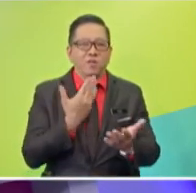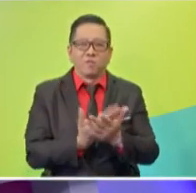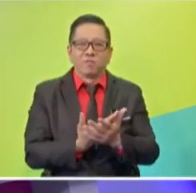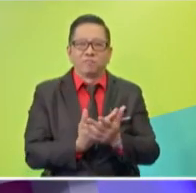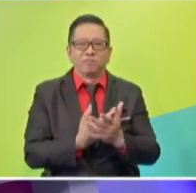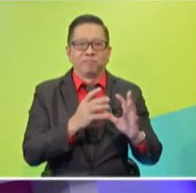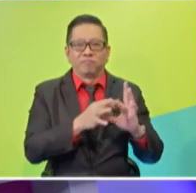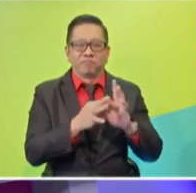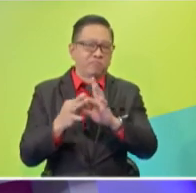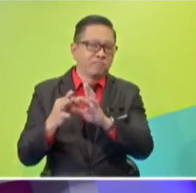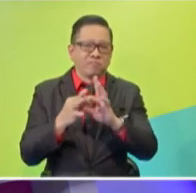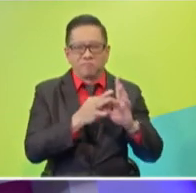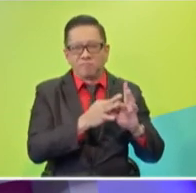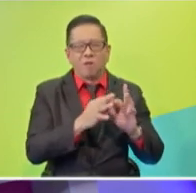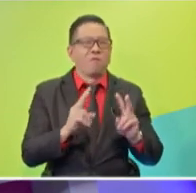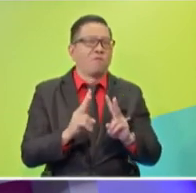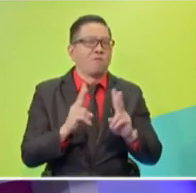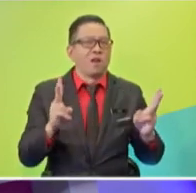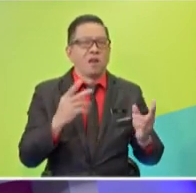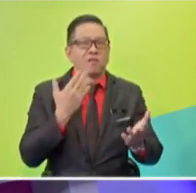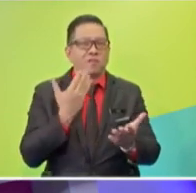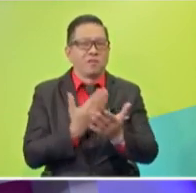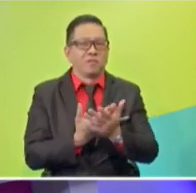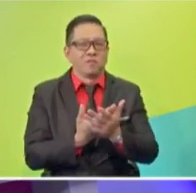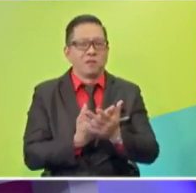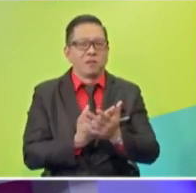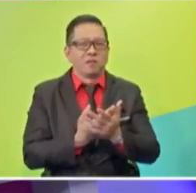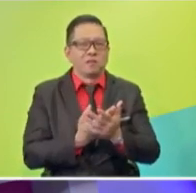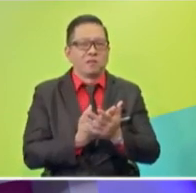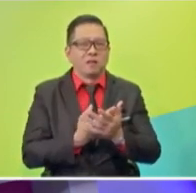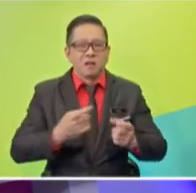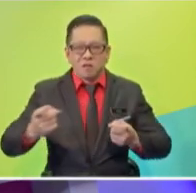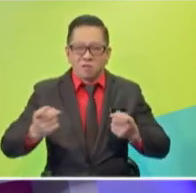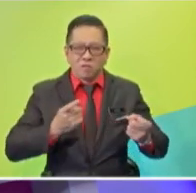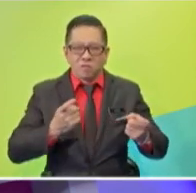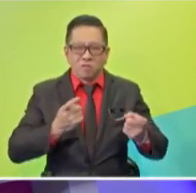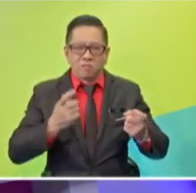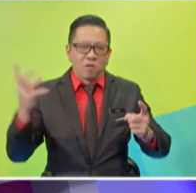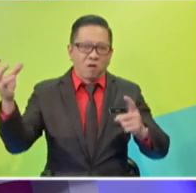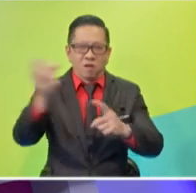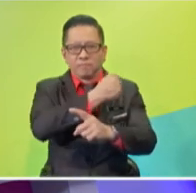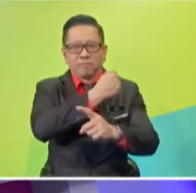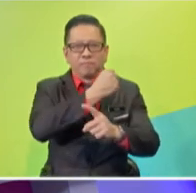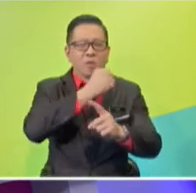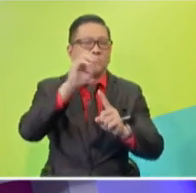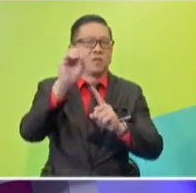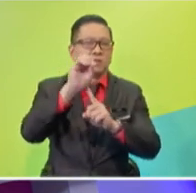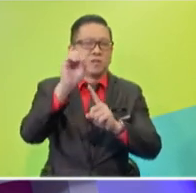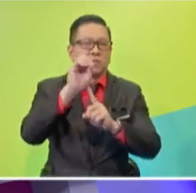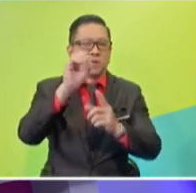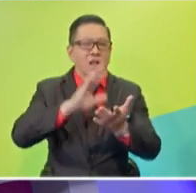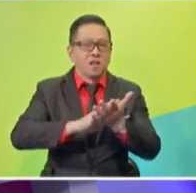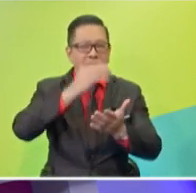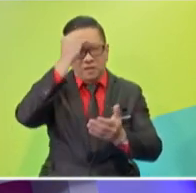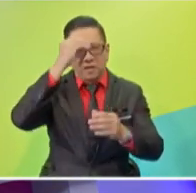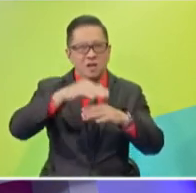listening activities. Right. All right, they managed to achieve the objectives of today's lesson. Mm-hmm. Yeah,